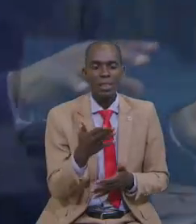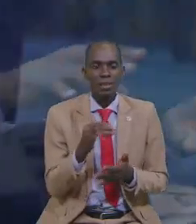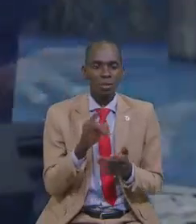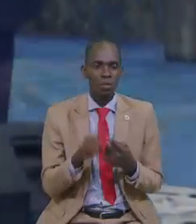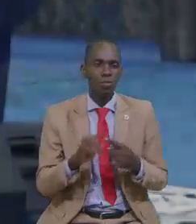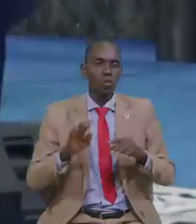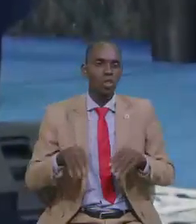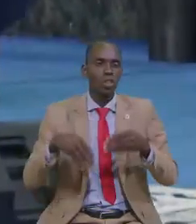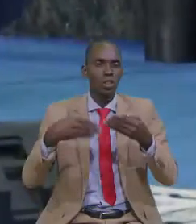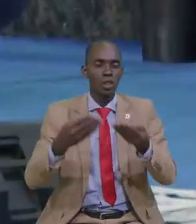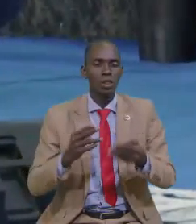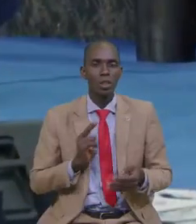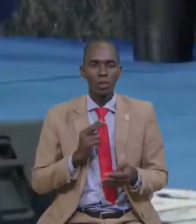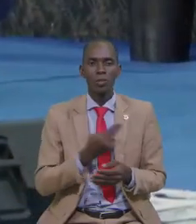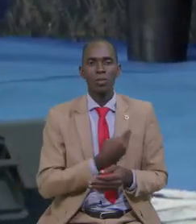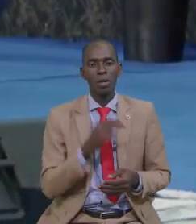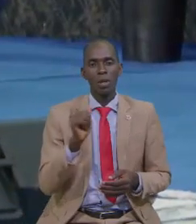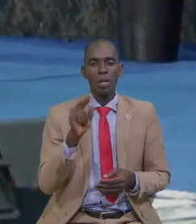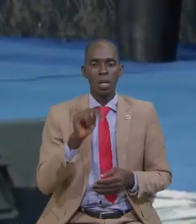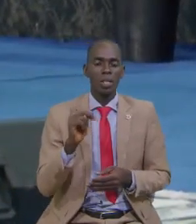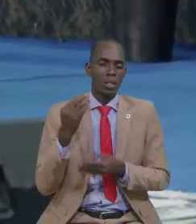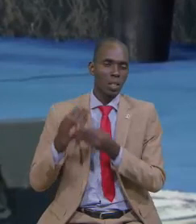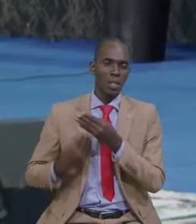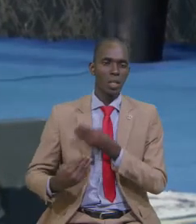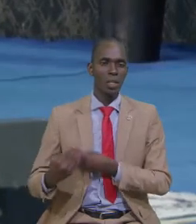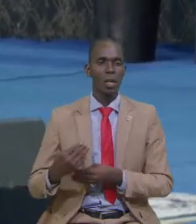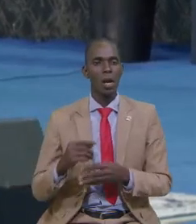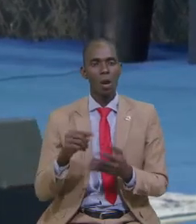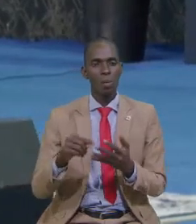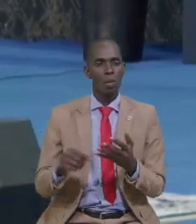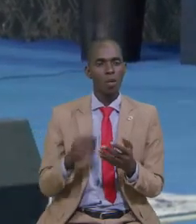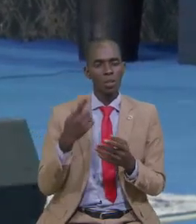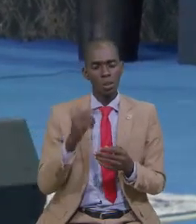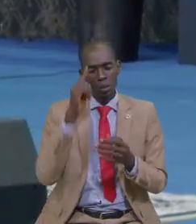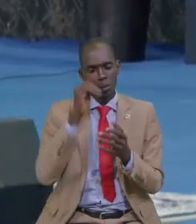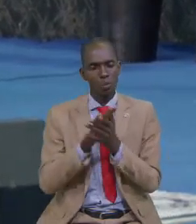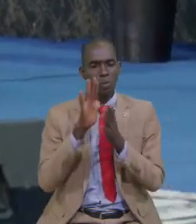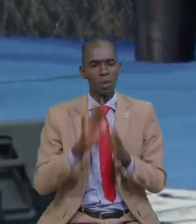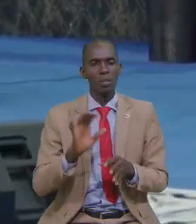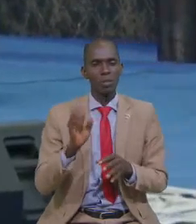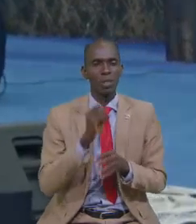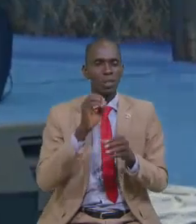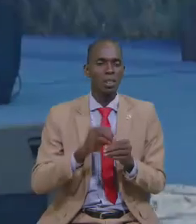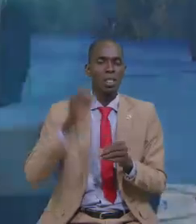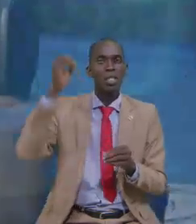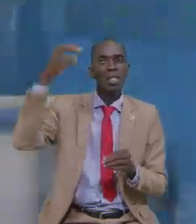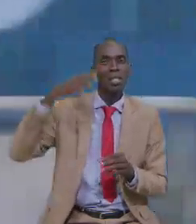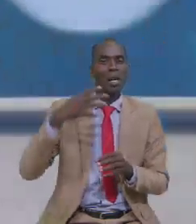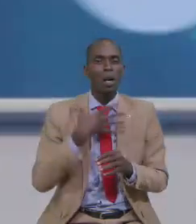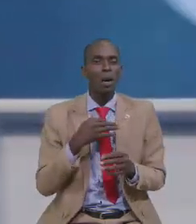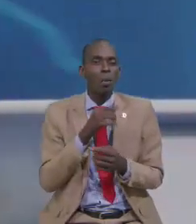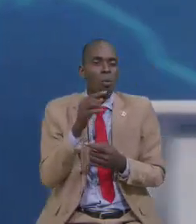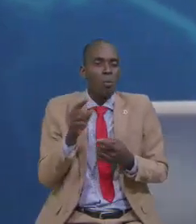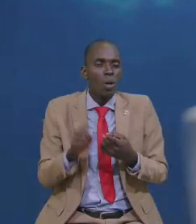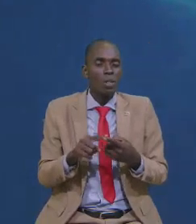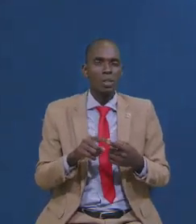inheritance among the saints in light. And when he calls us like that, he invites